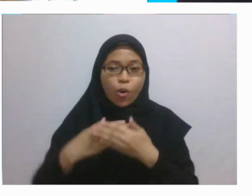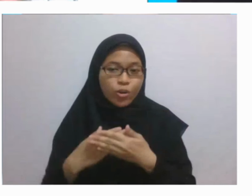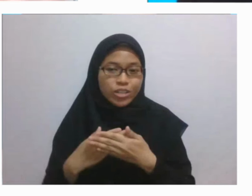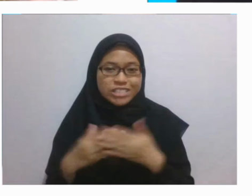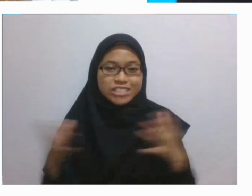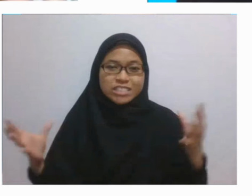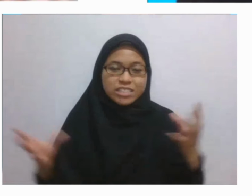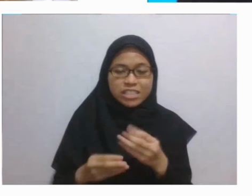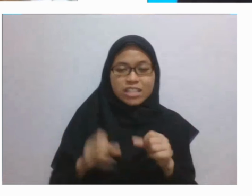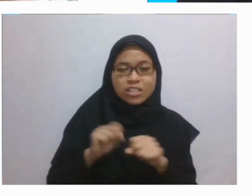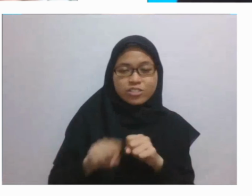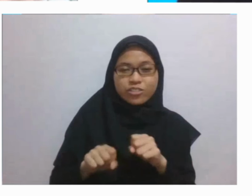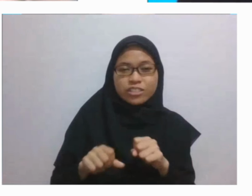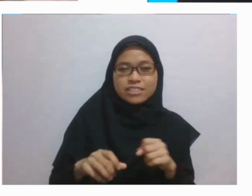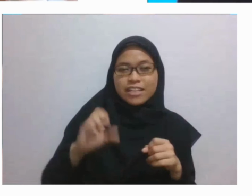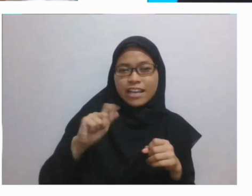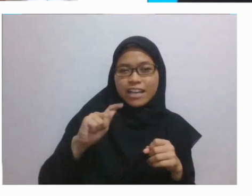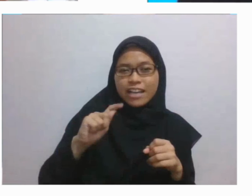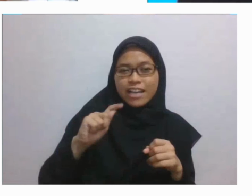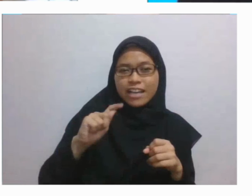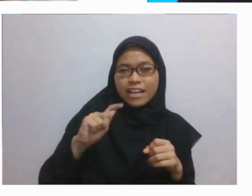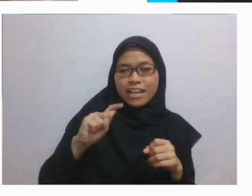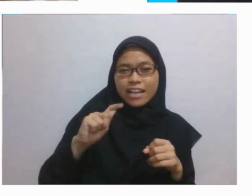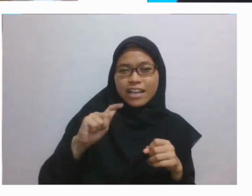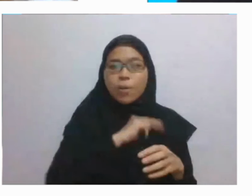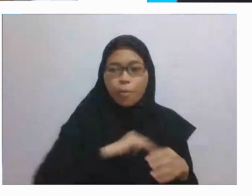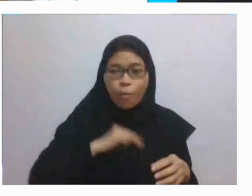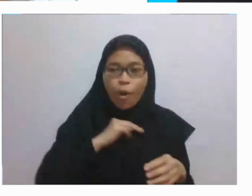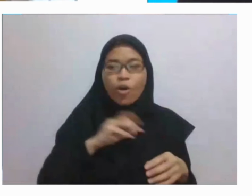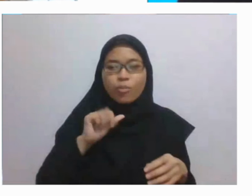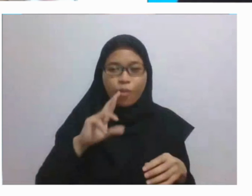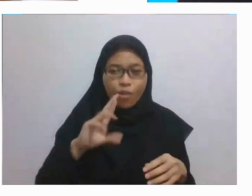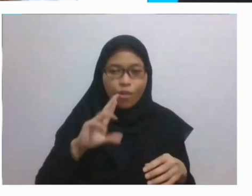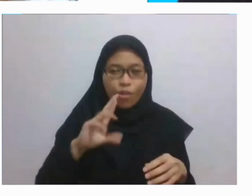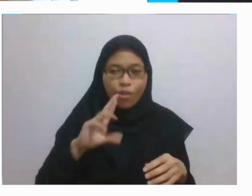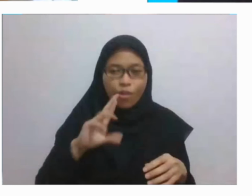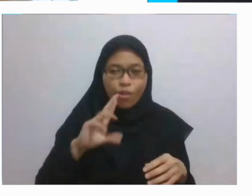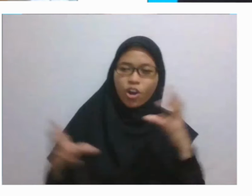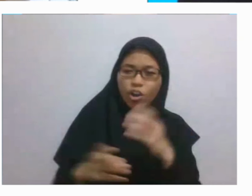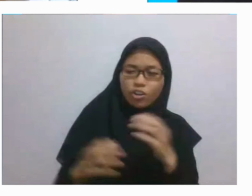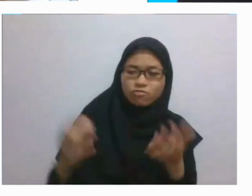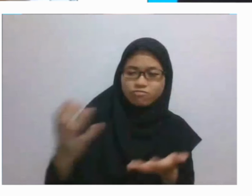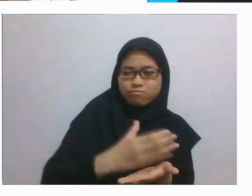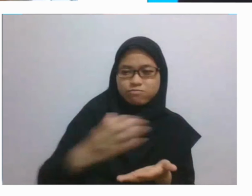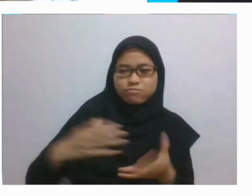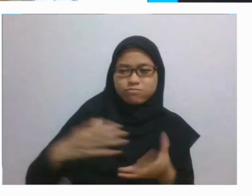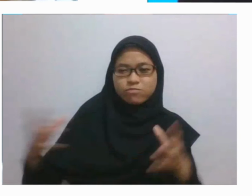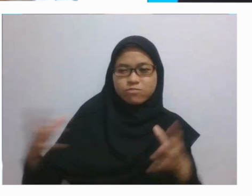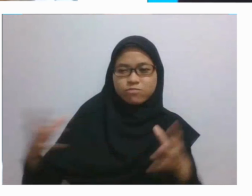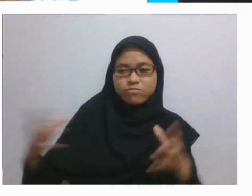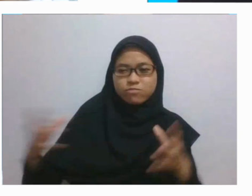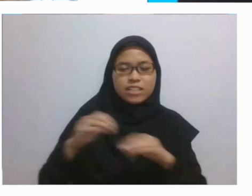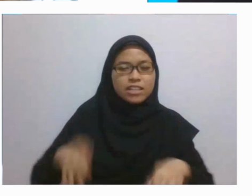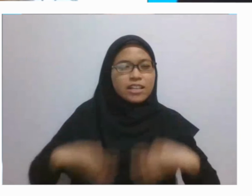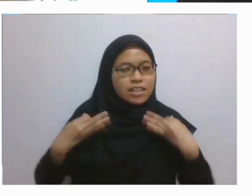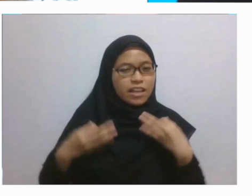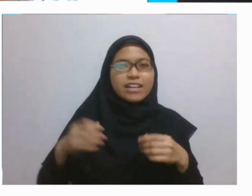of set of ethical and moral and collective approaches to life as it is about the things that you can count.